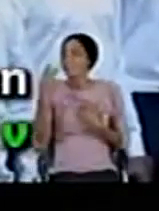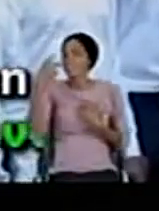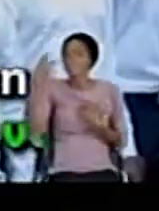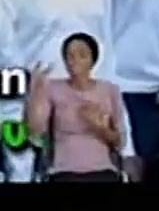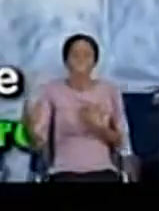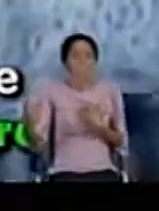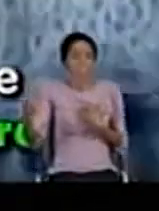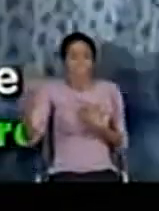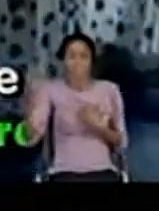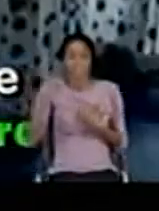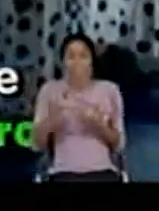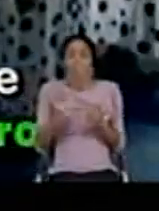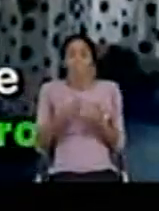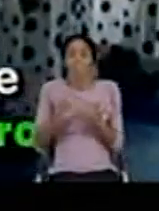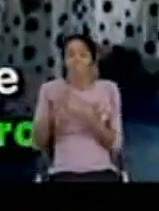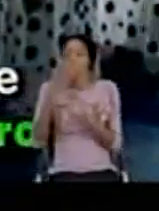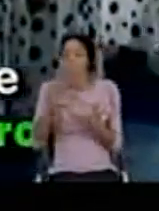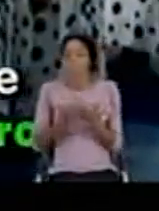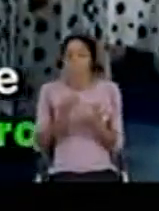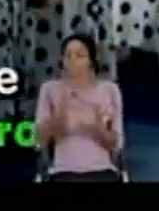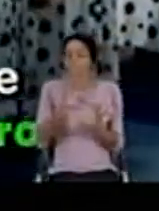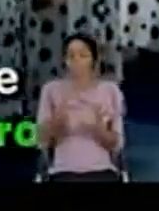see.